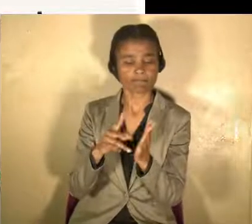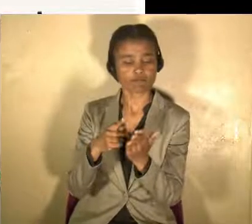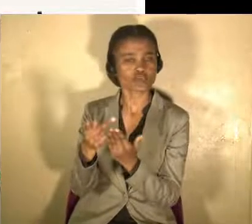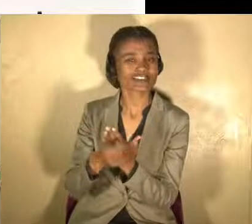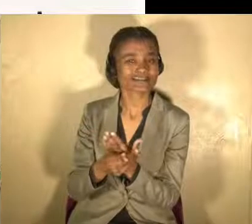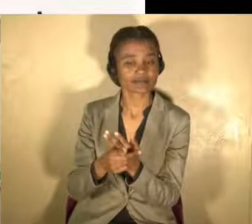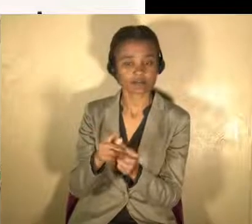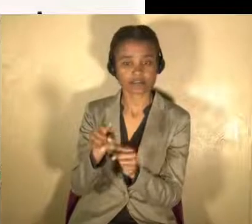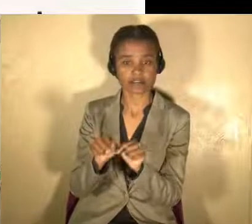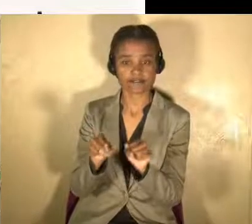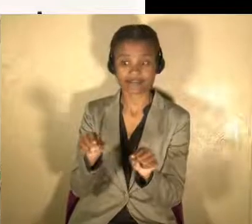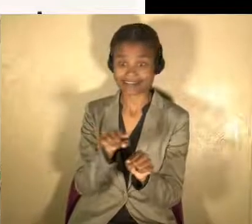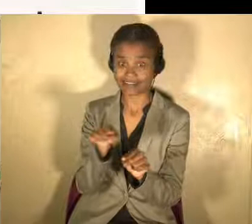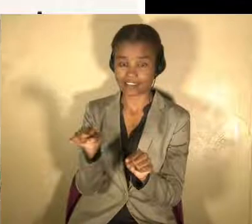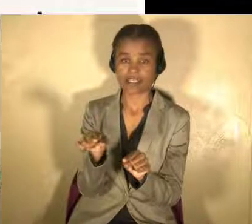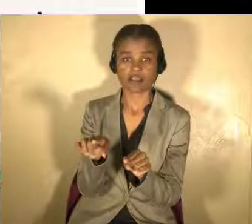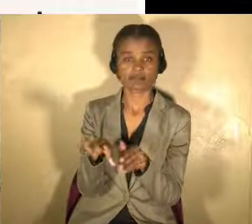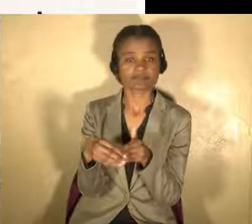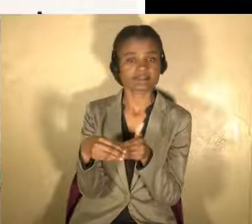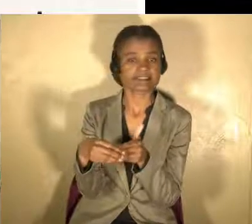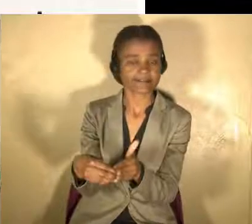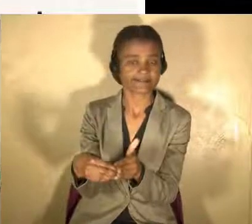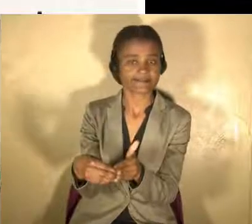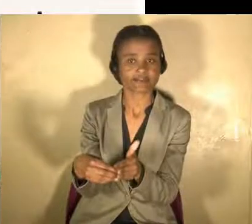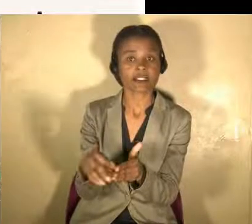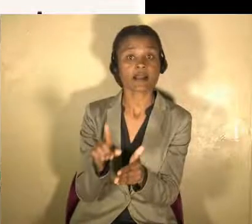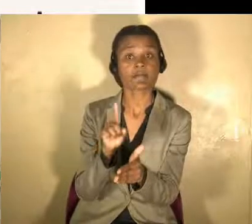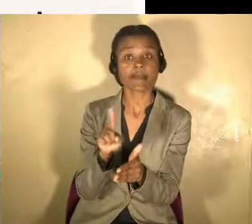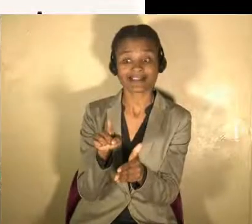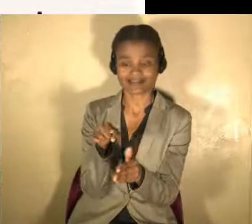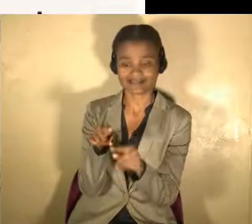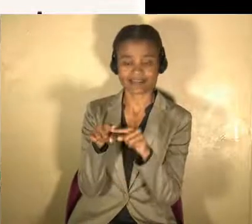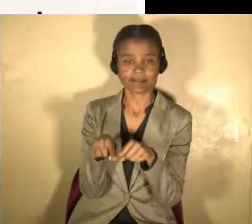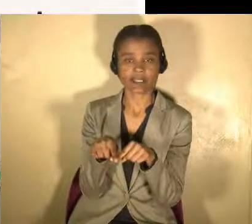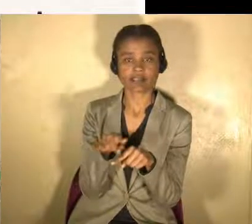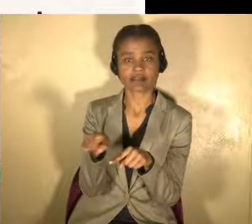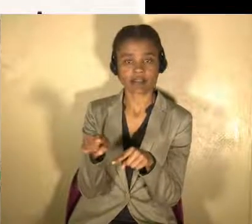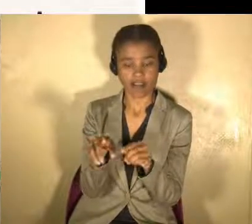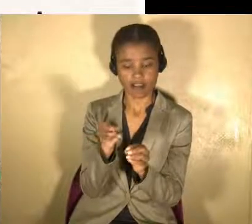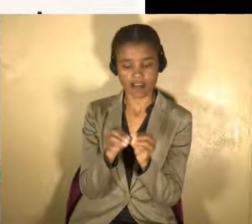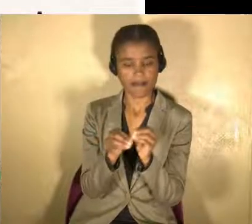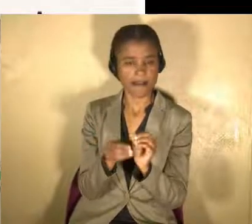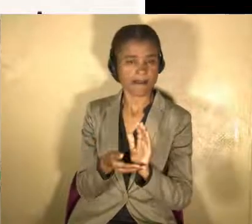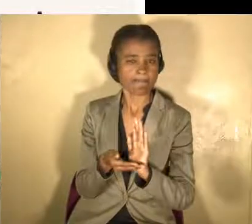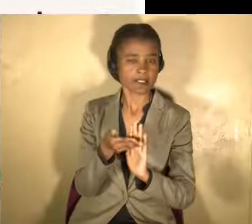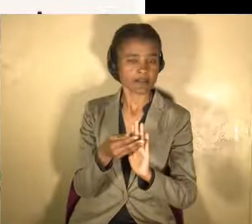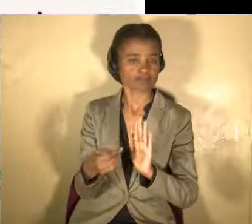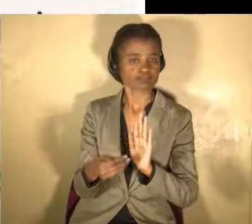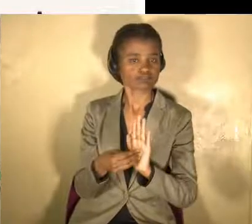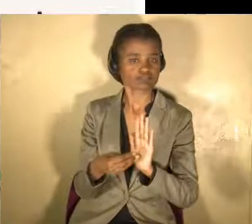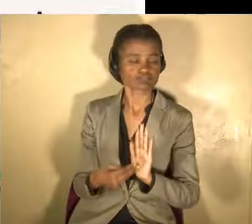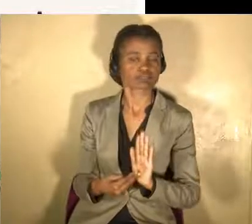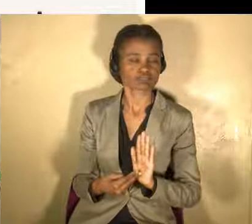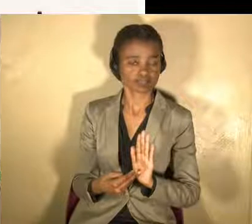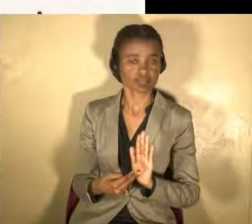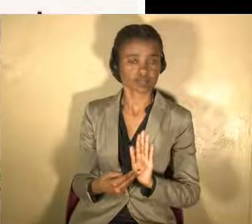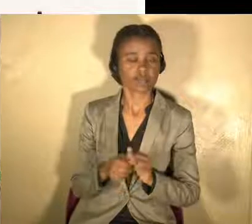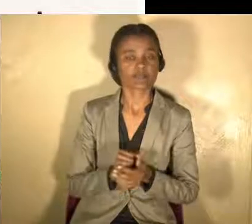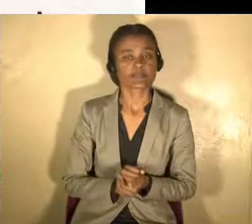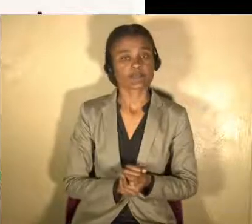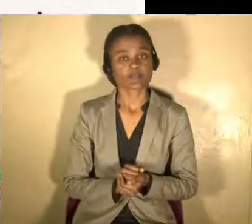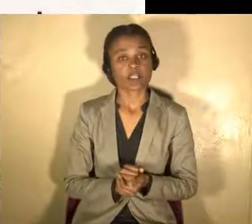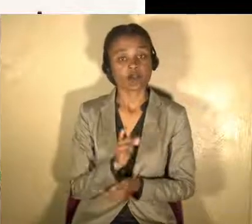care services based on these amendments. And Clause 12 further